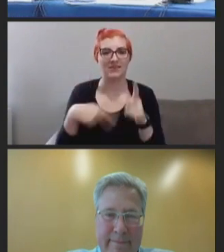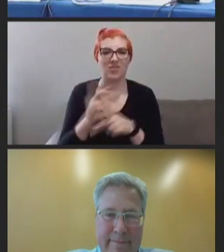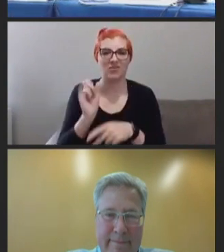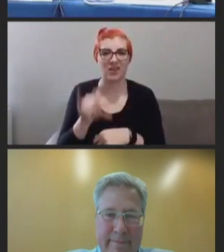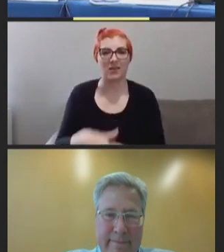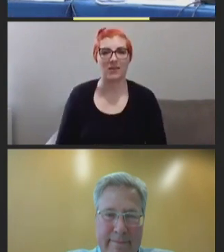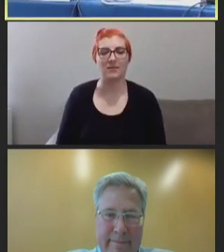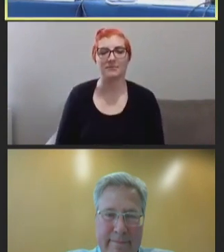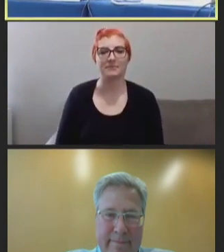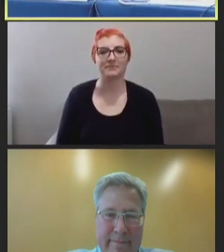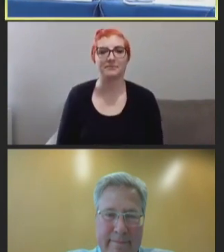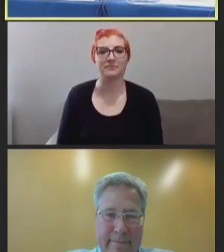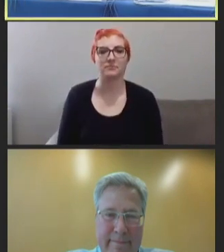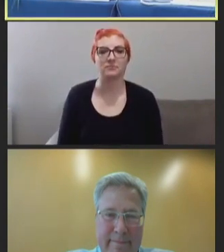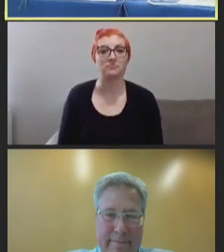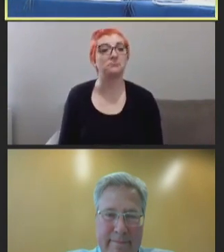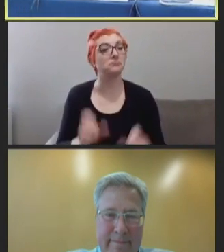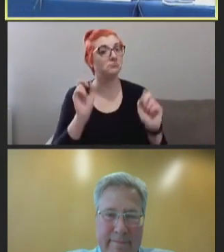Okay, thank you.